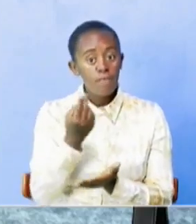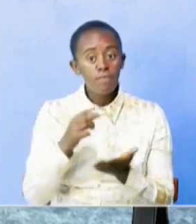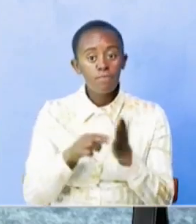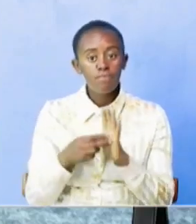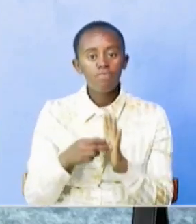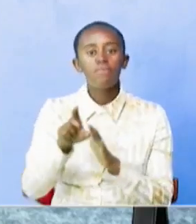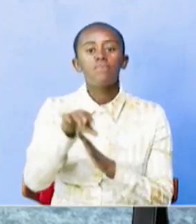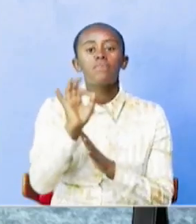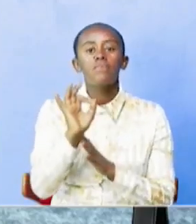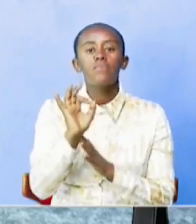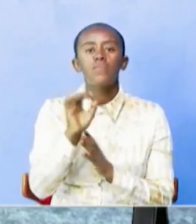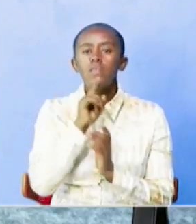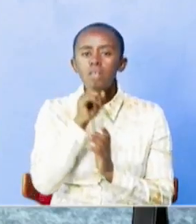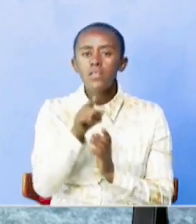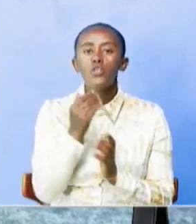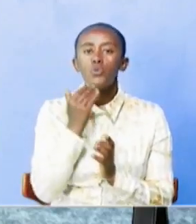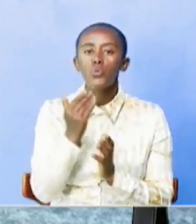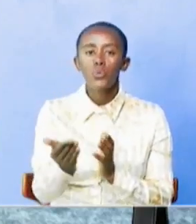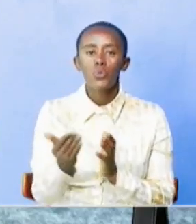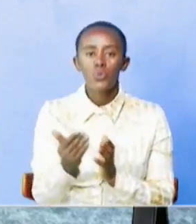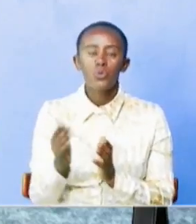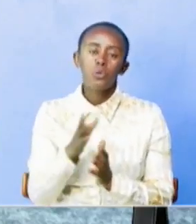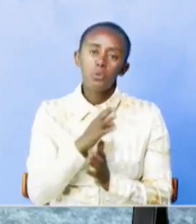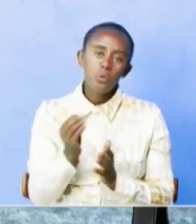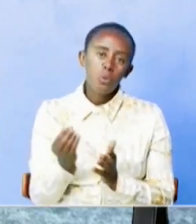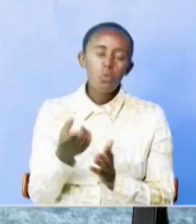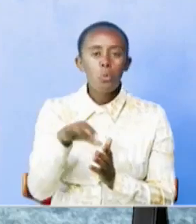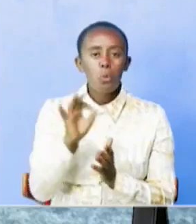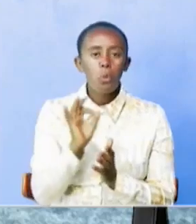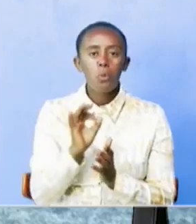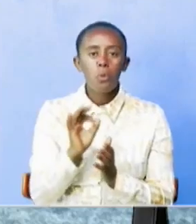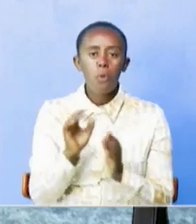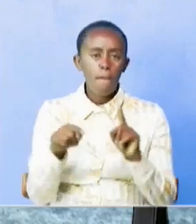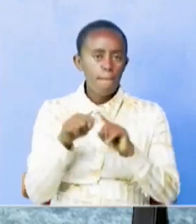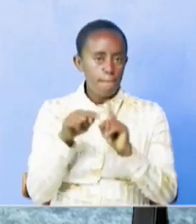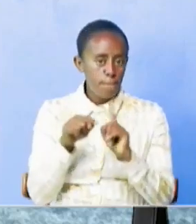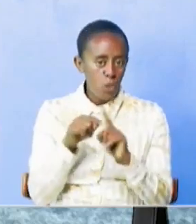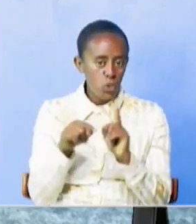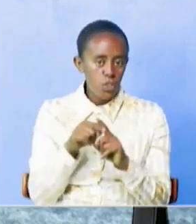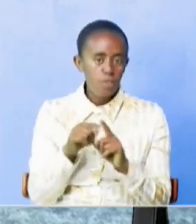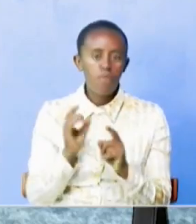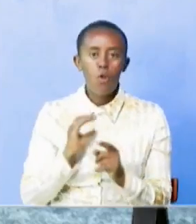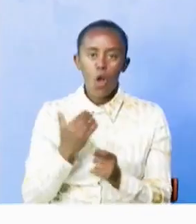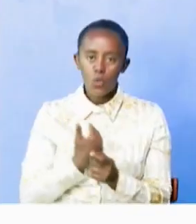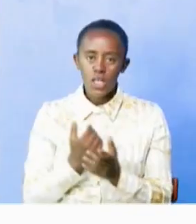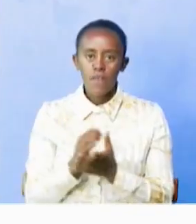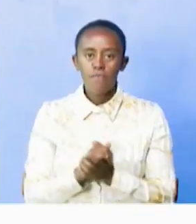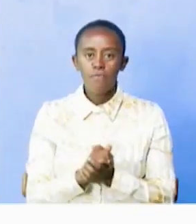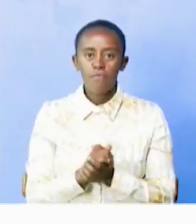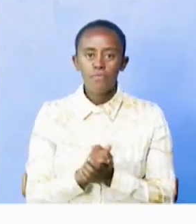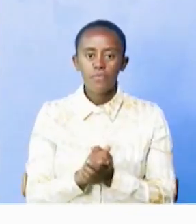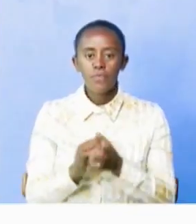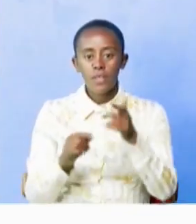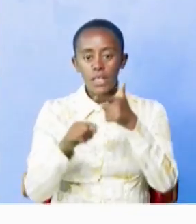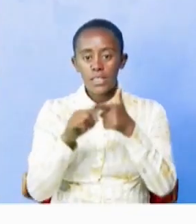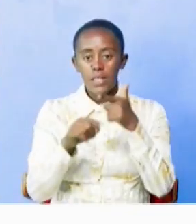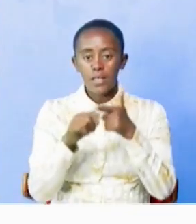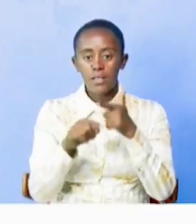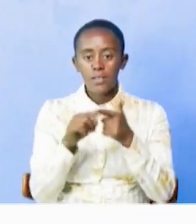getting something really good or getting something positive for ourselves. The second one